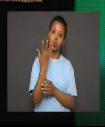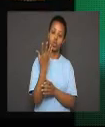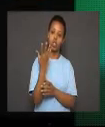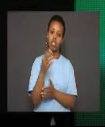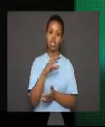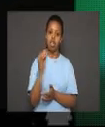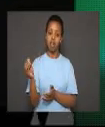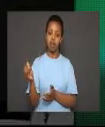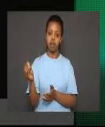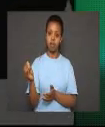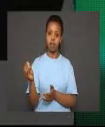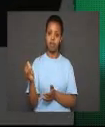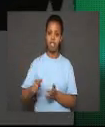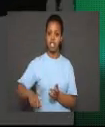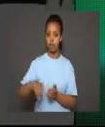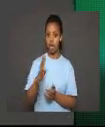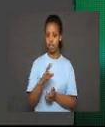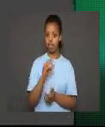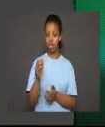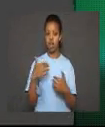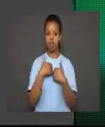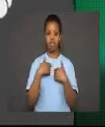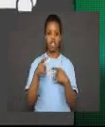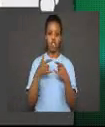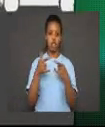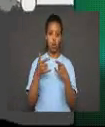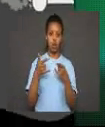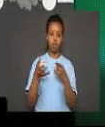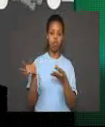the extinction of plant and animal species.